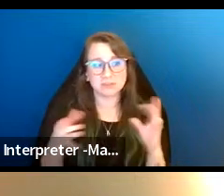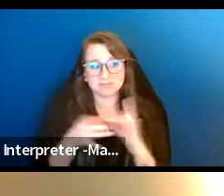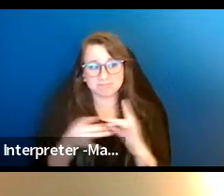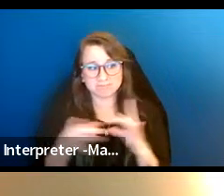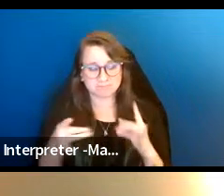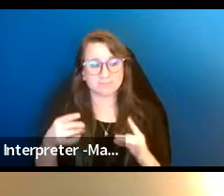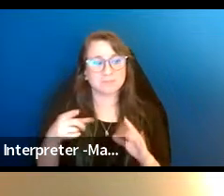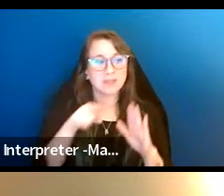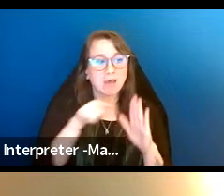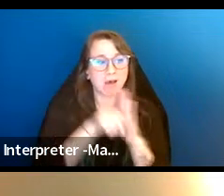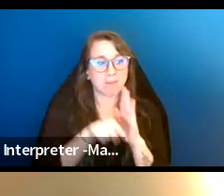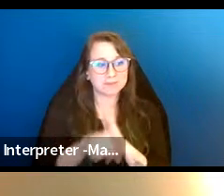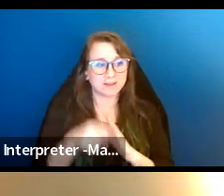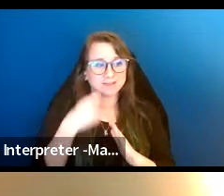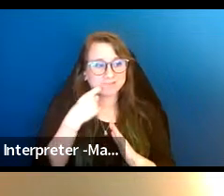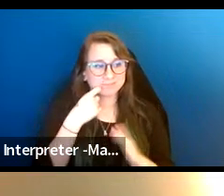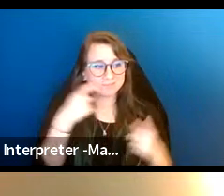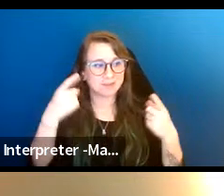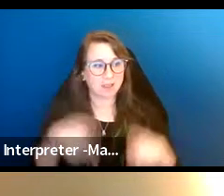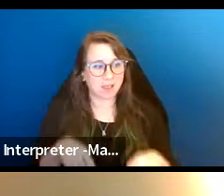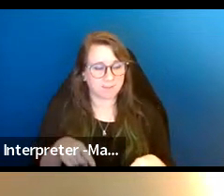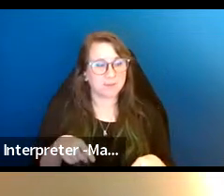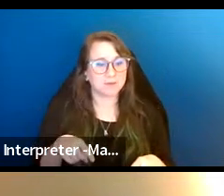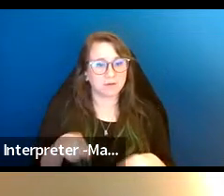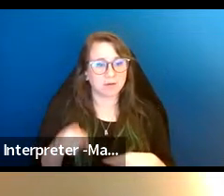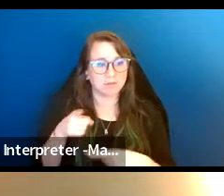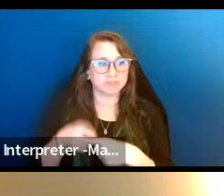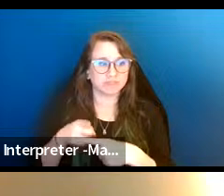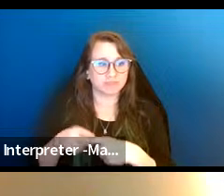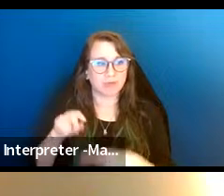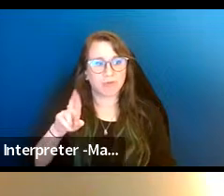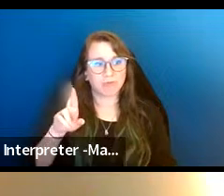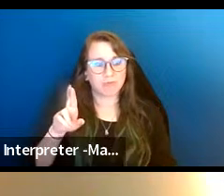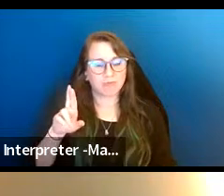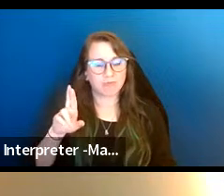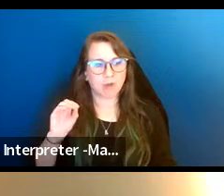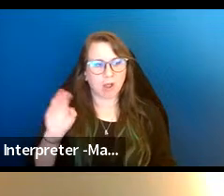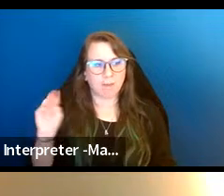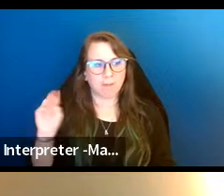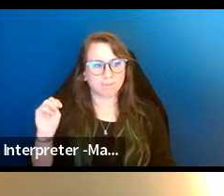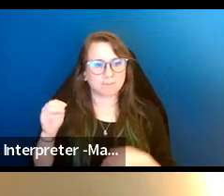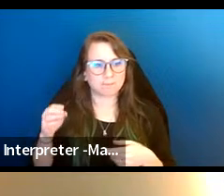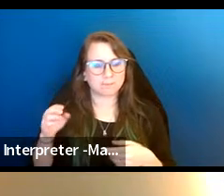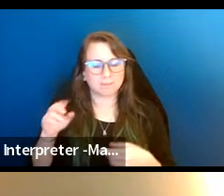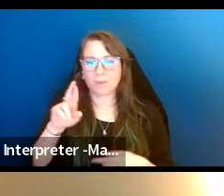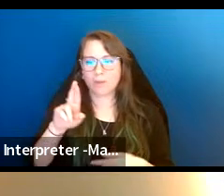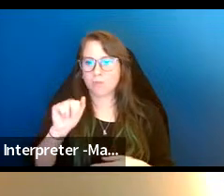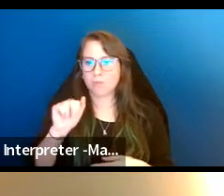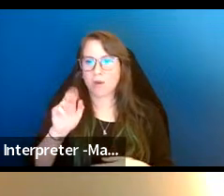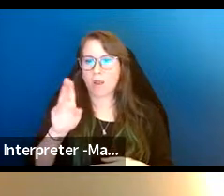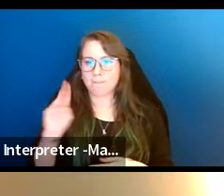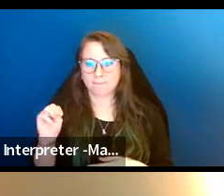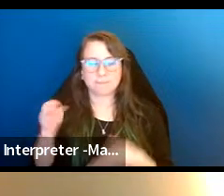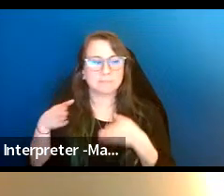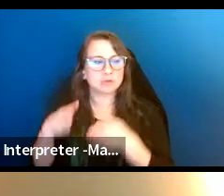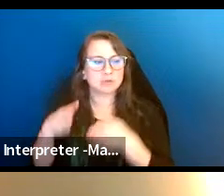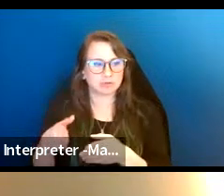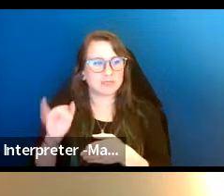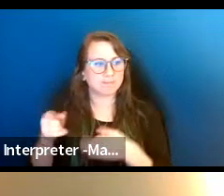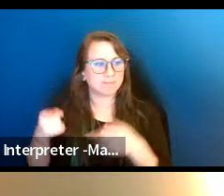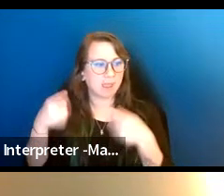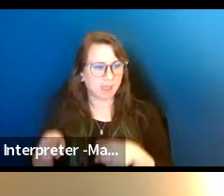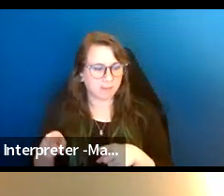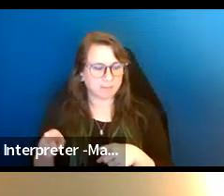the homicide that occurred in the 1200 block of Rom Street on Friday, just before 10 p.m. This